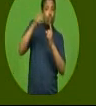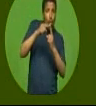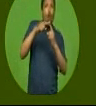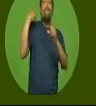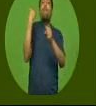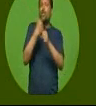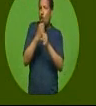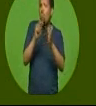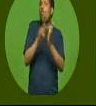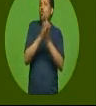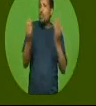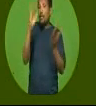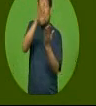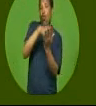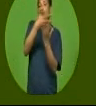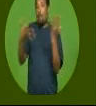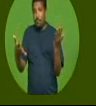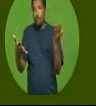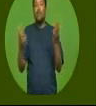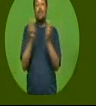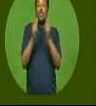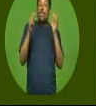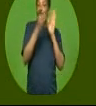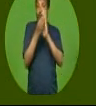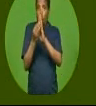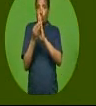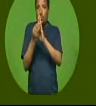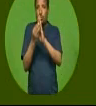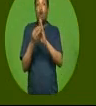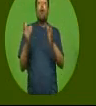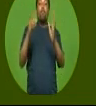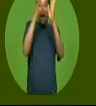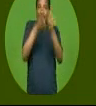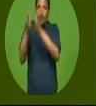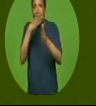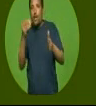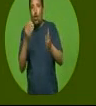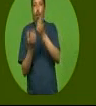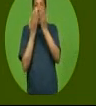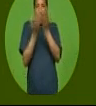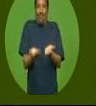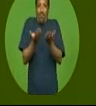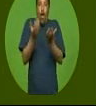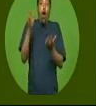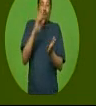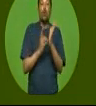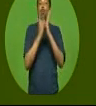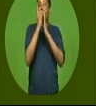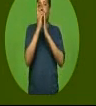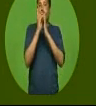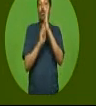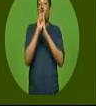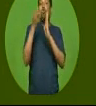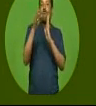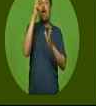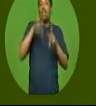of policies and programs that influence both the pattern and the rate of growth of the agricultural